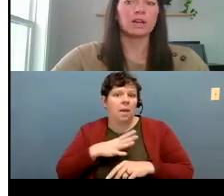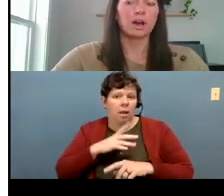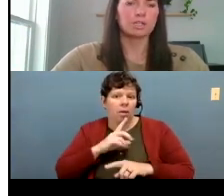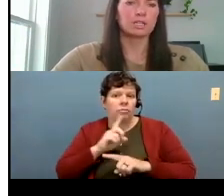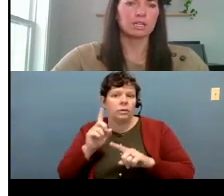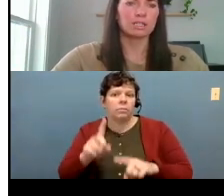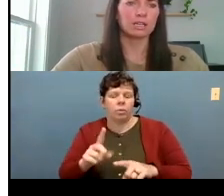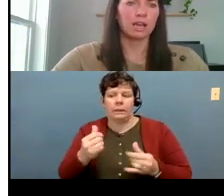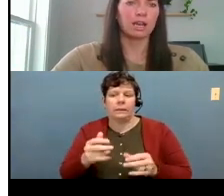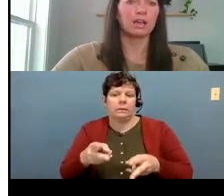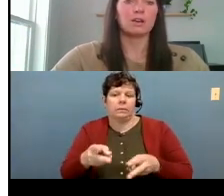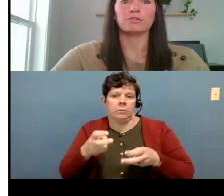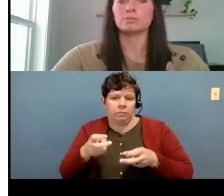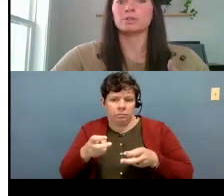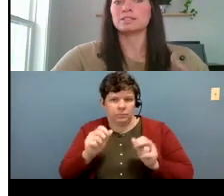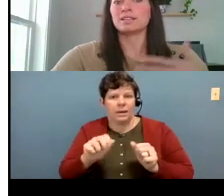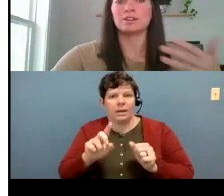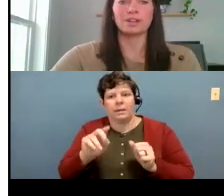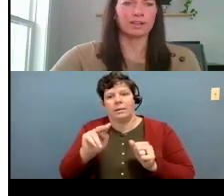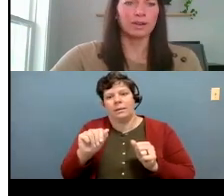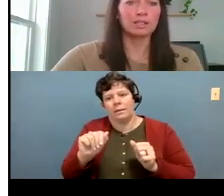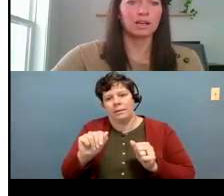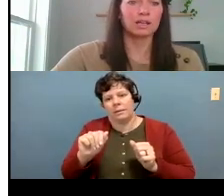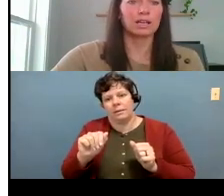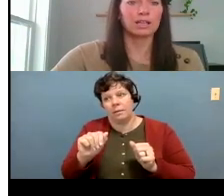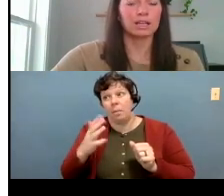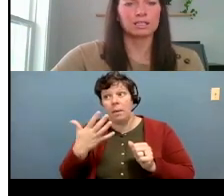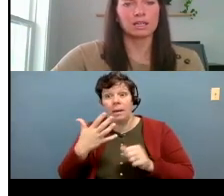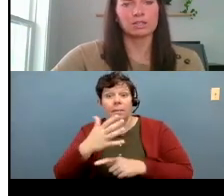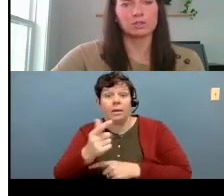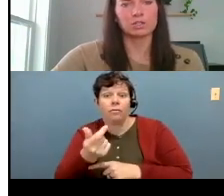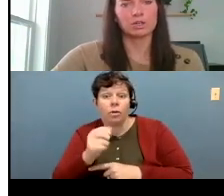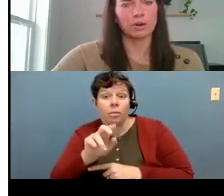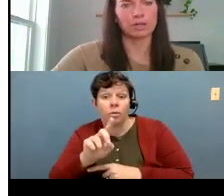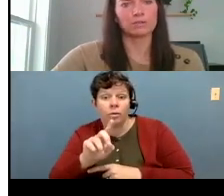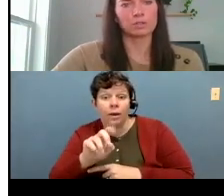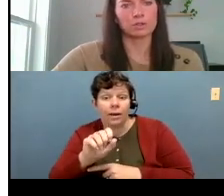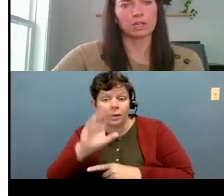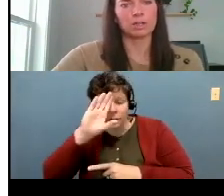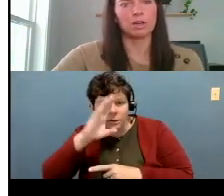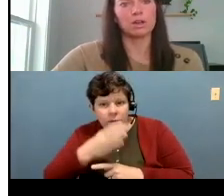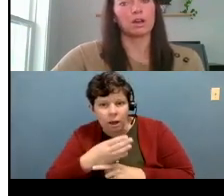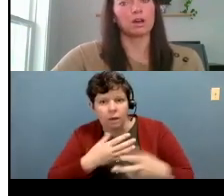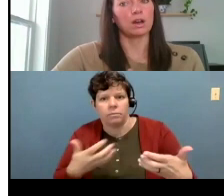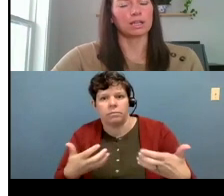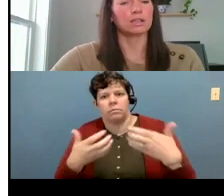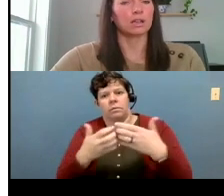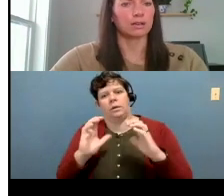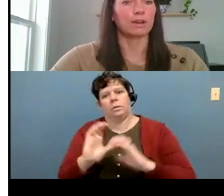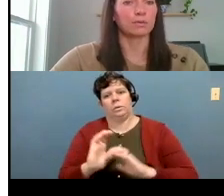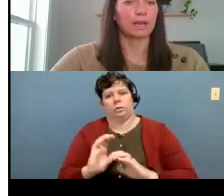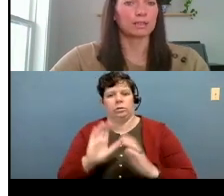still that option to get DNA from, let's say, a great-great-grandson and get that DNA searching in CODIS for searching